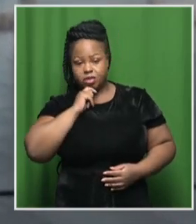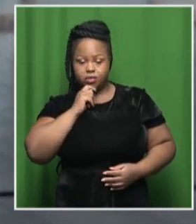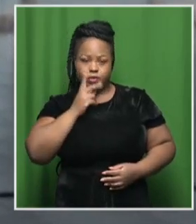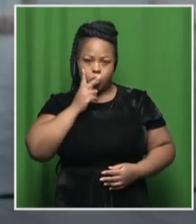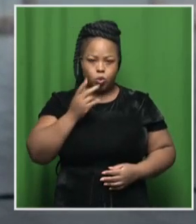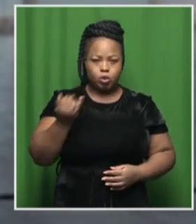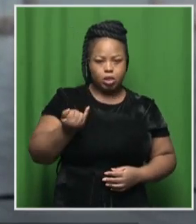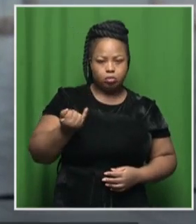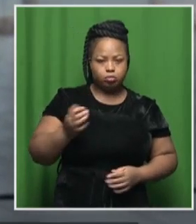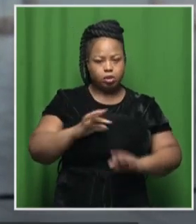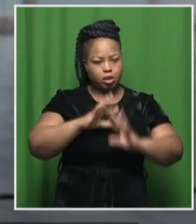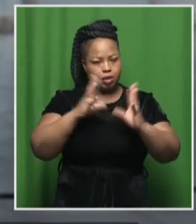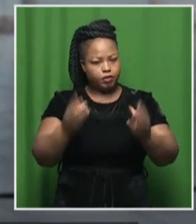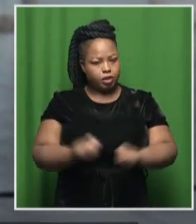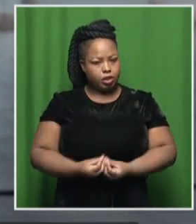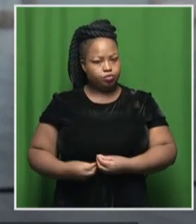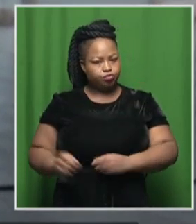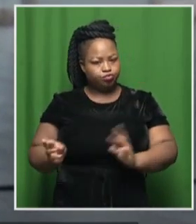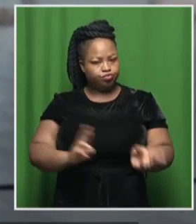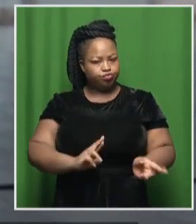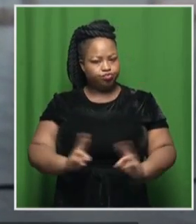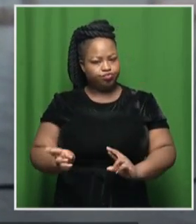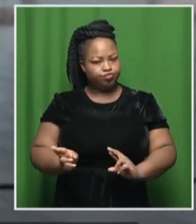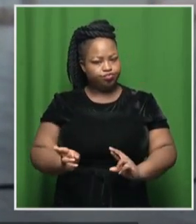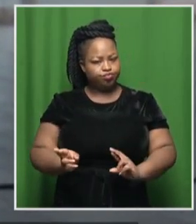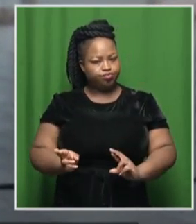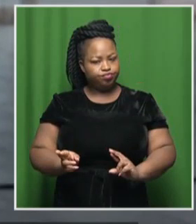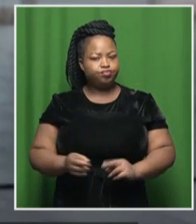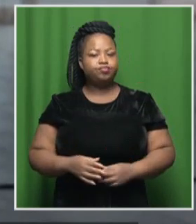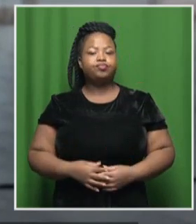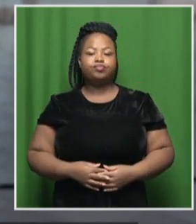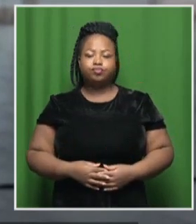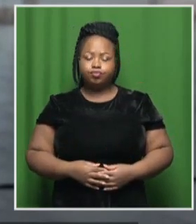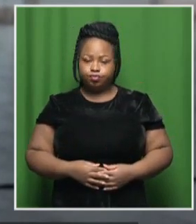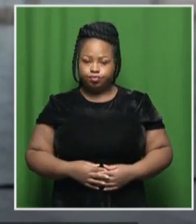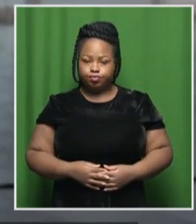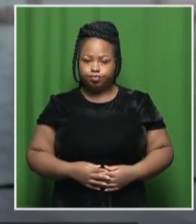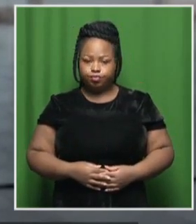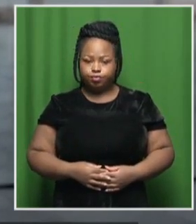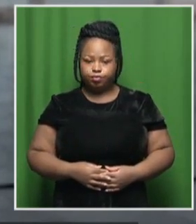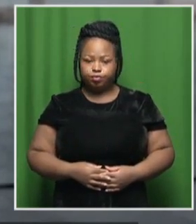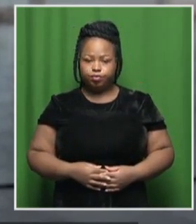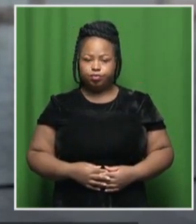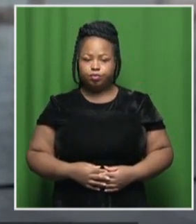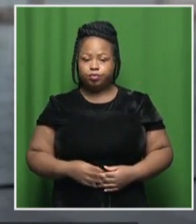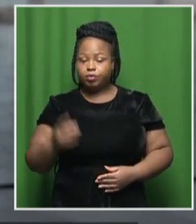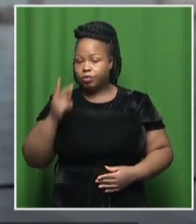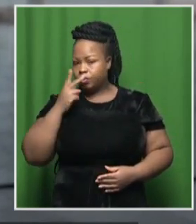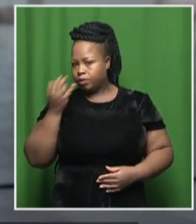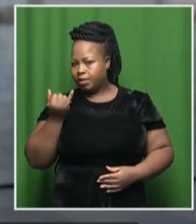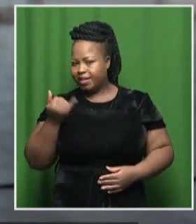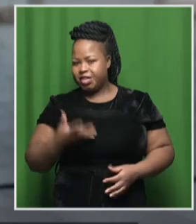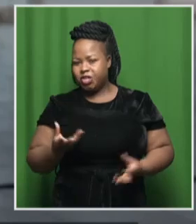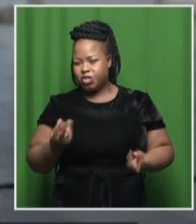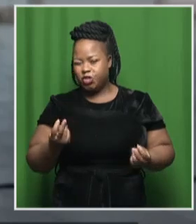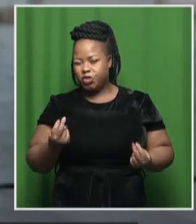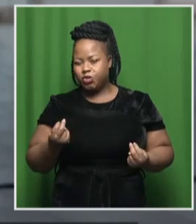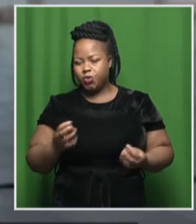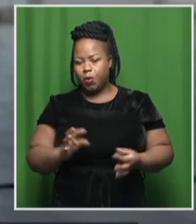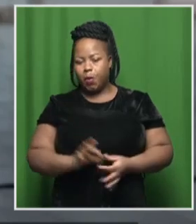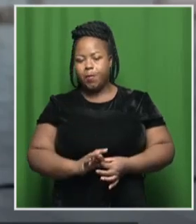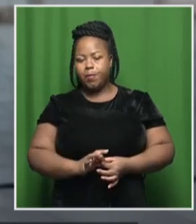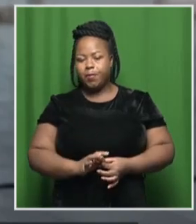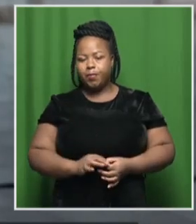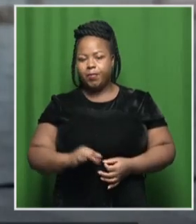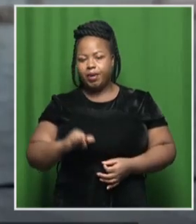is moving swiftly, but of course smoothly at what seems to be the new home of